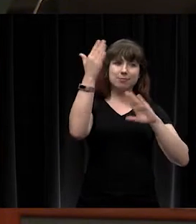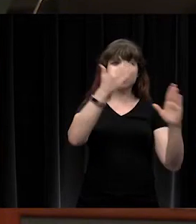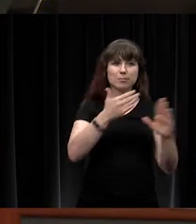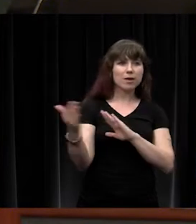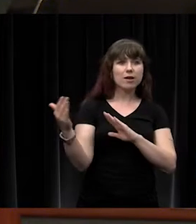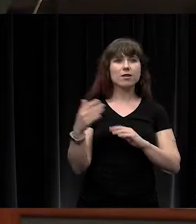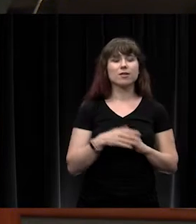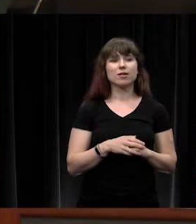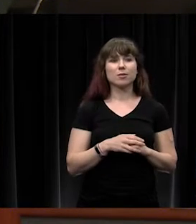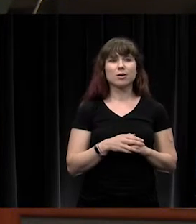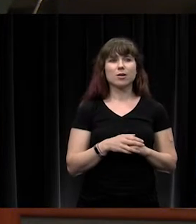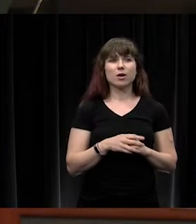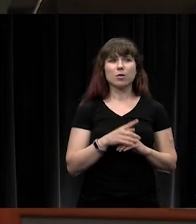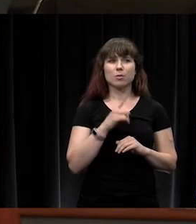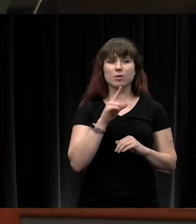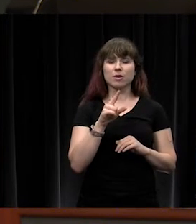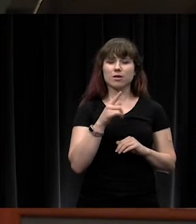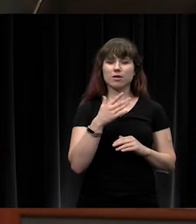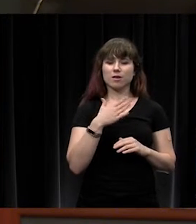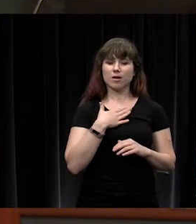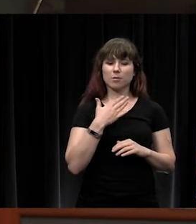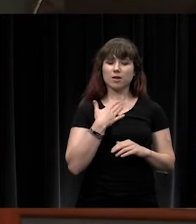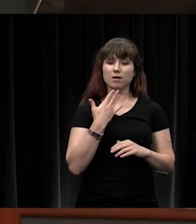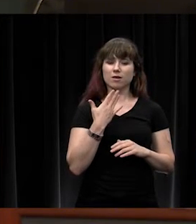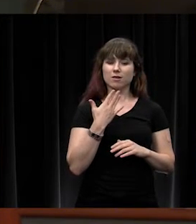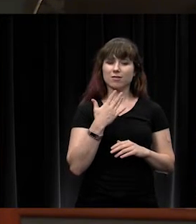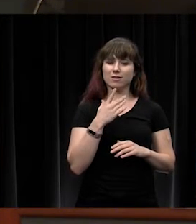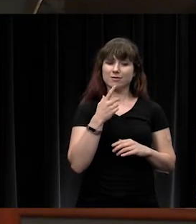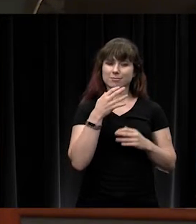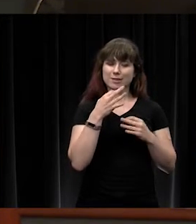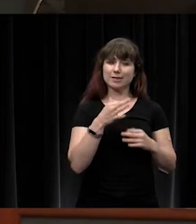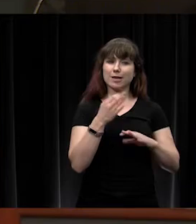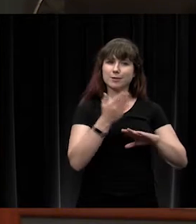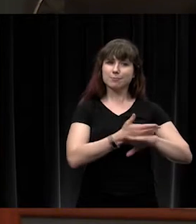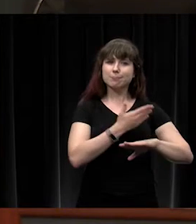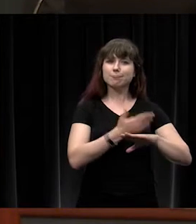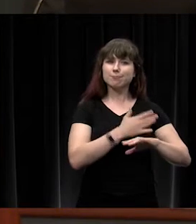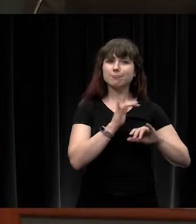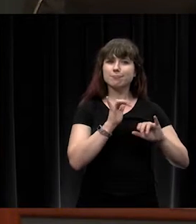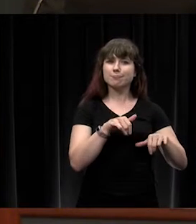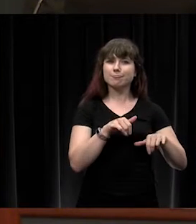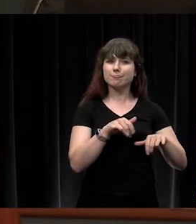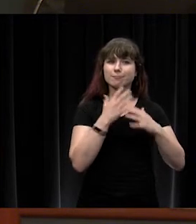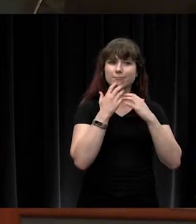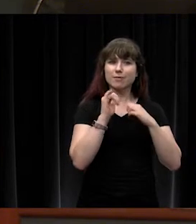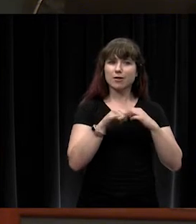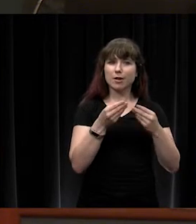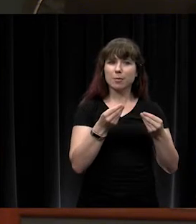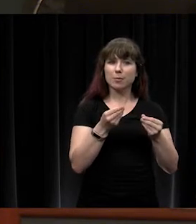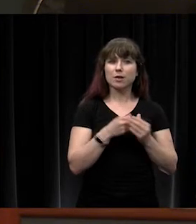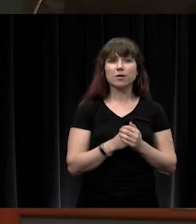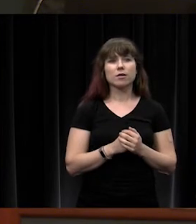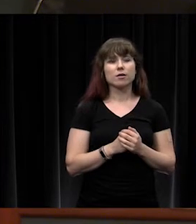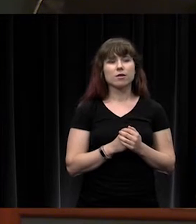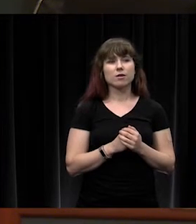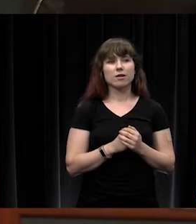it. But I'm glad to see that this has been restored. I have a question, and I think it kind of comes back